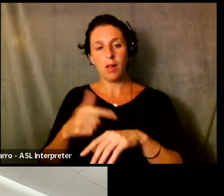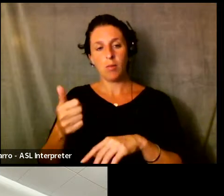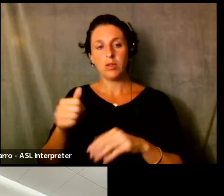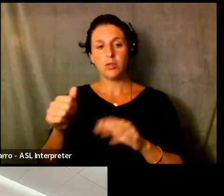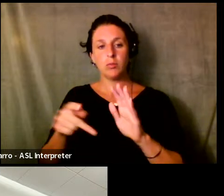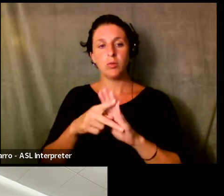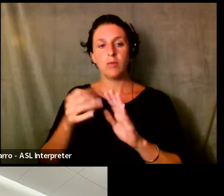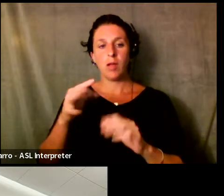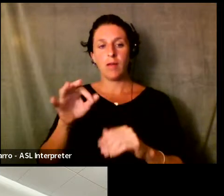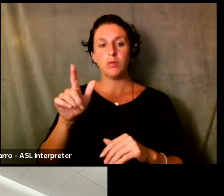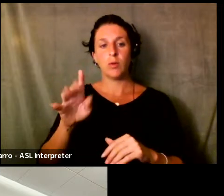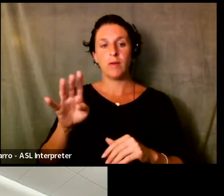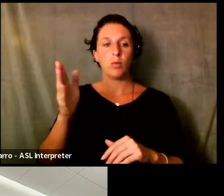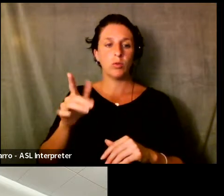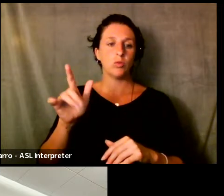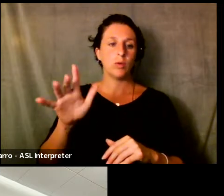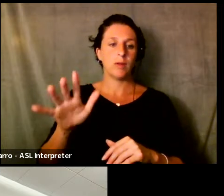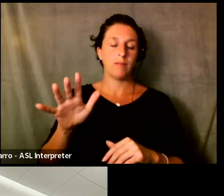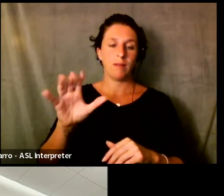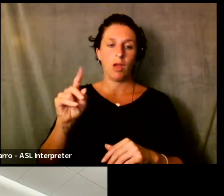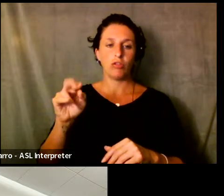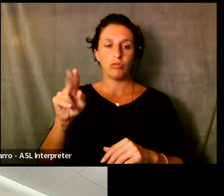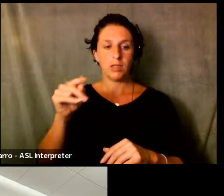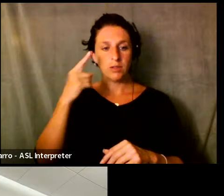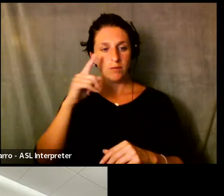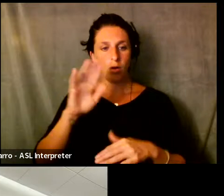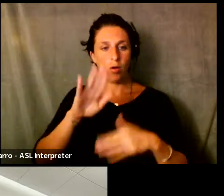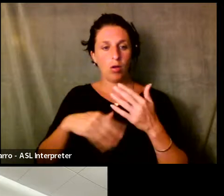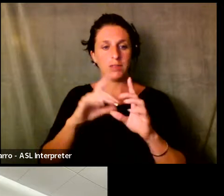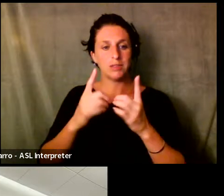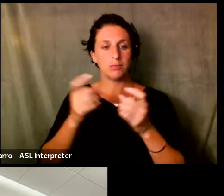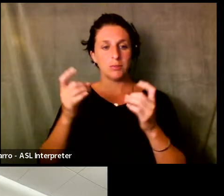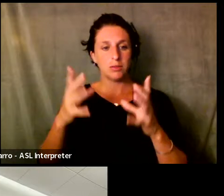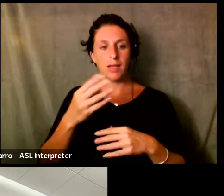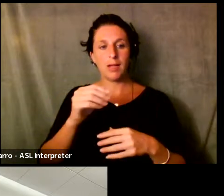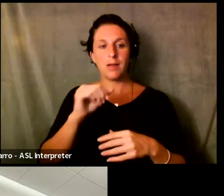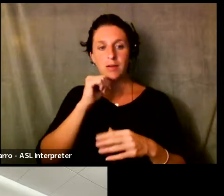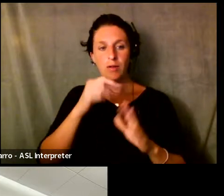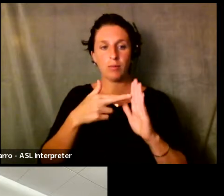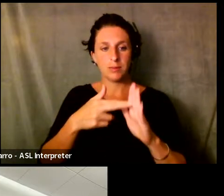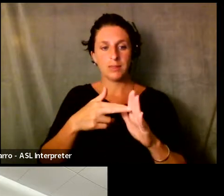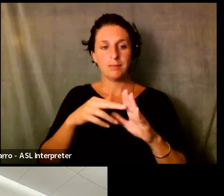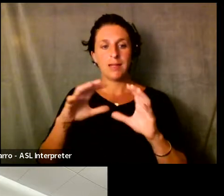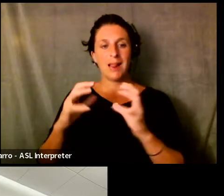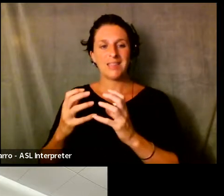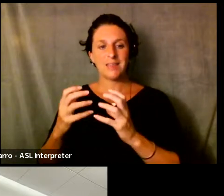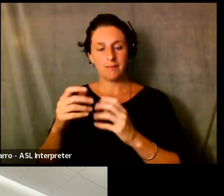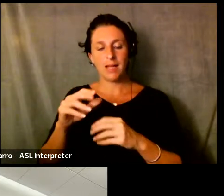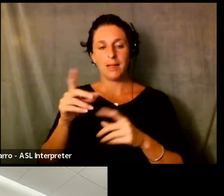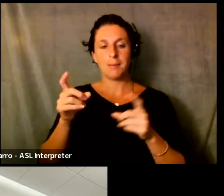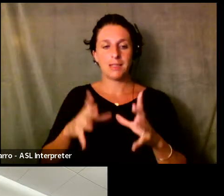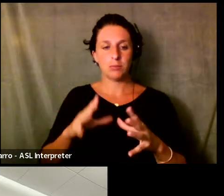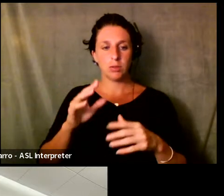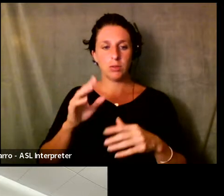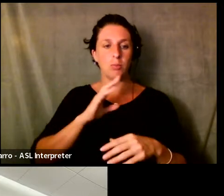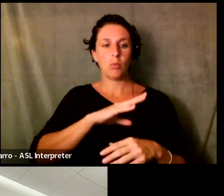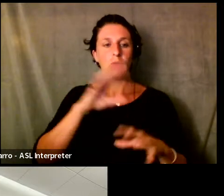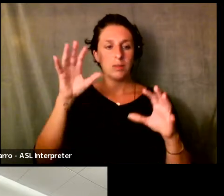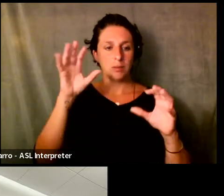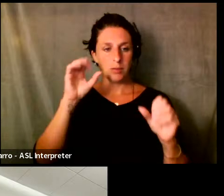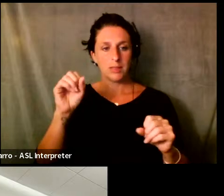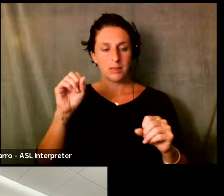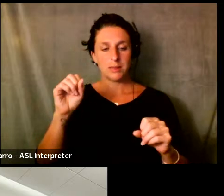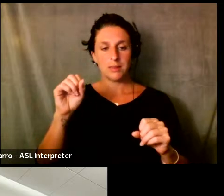of the 24-25 contracts for all the district administrators and non-represented classified management. The board president or